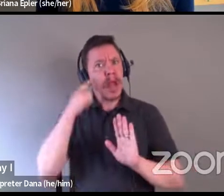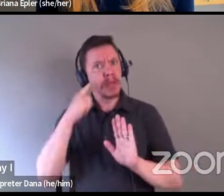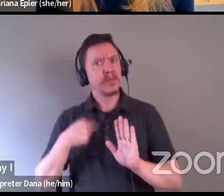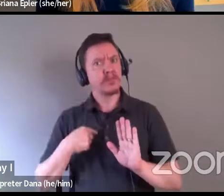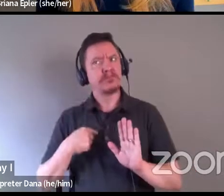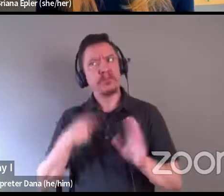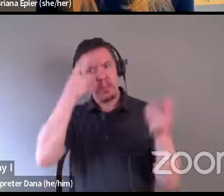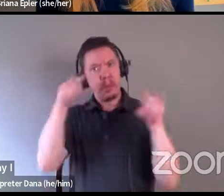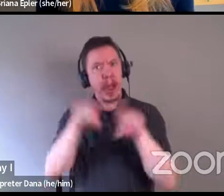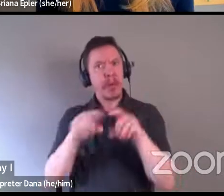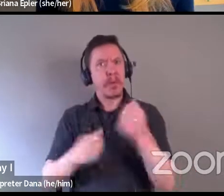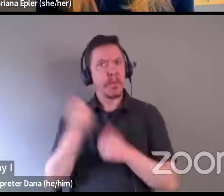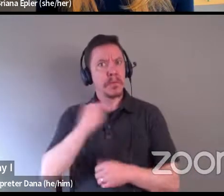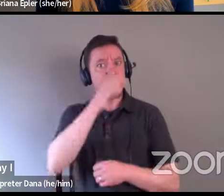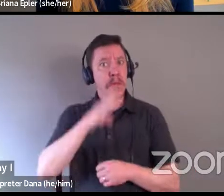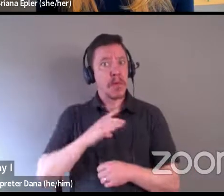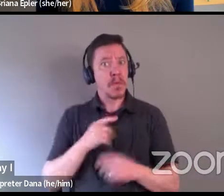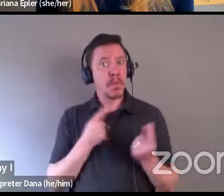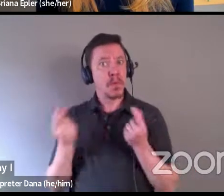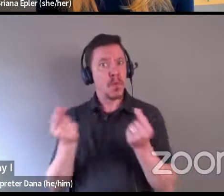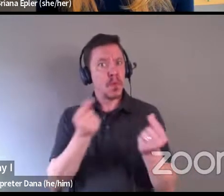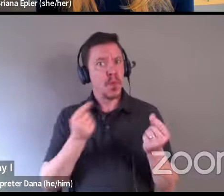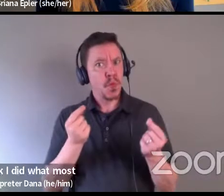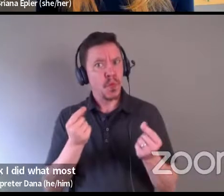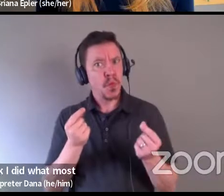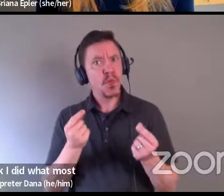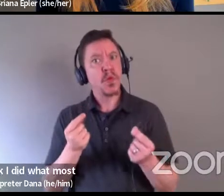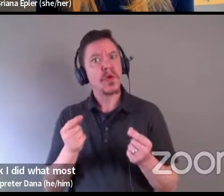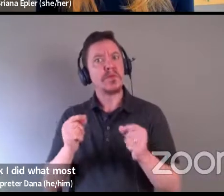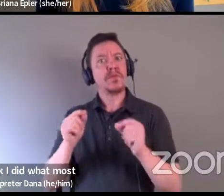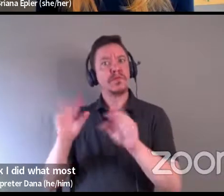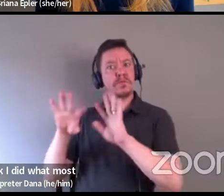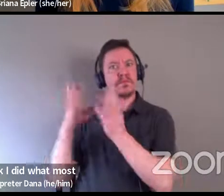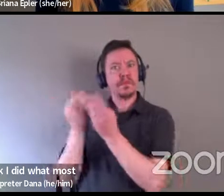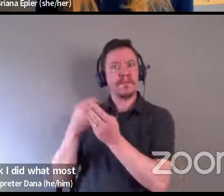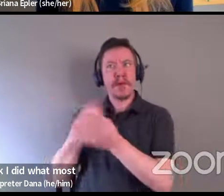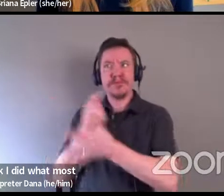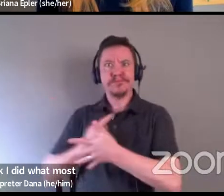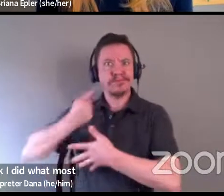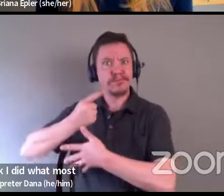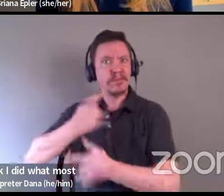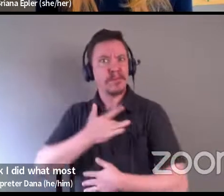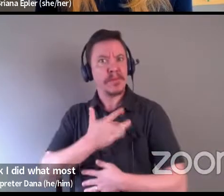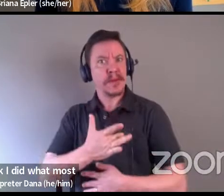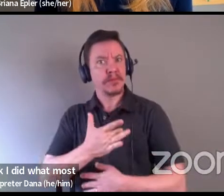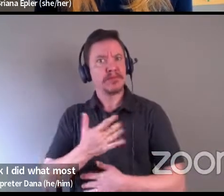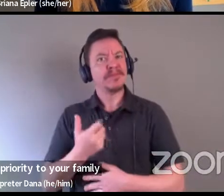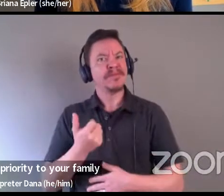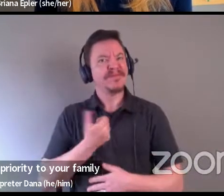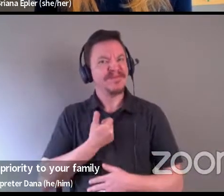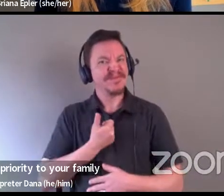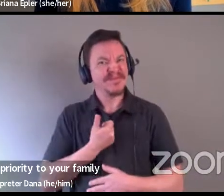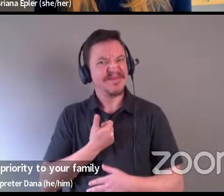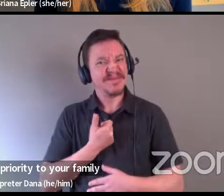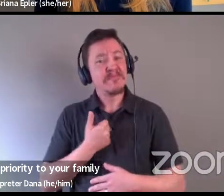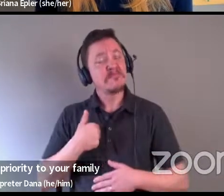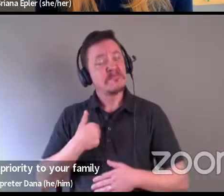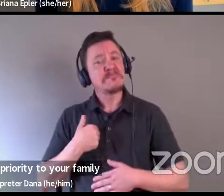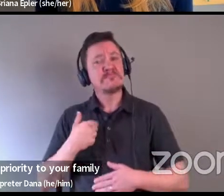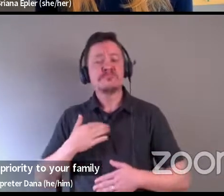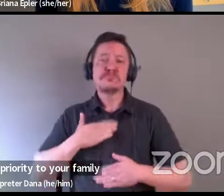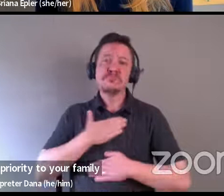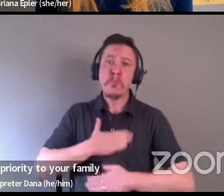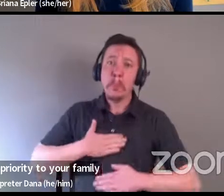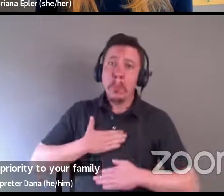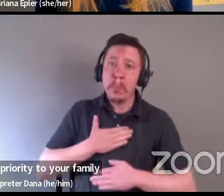do, and is that you give priority to your family. And even though I really enjoyed what